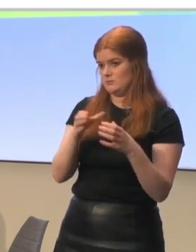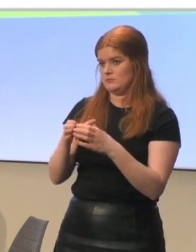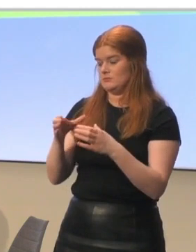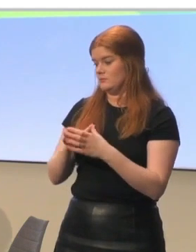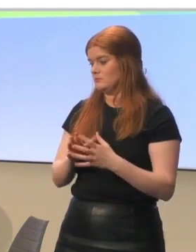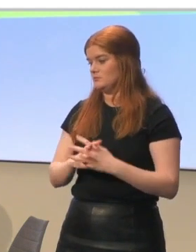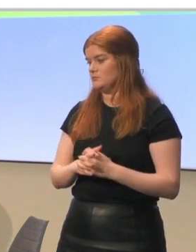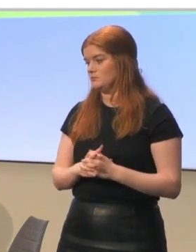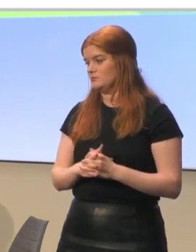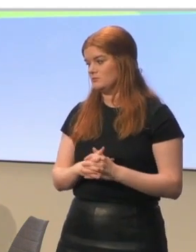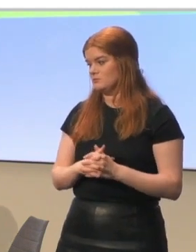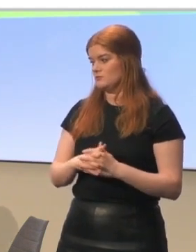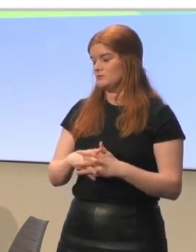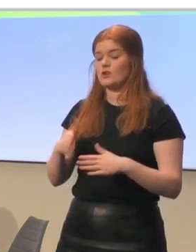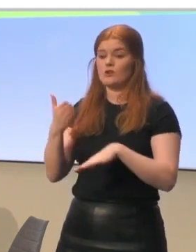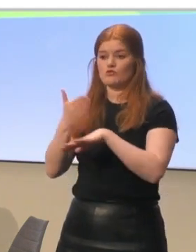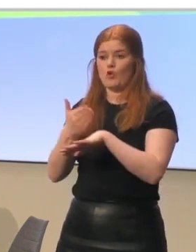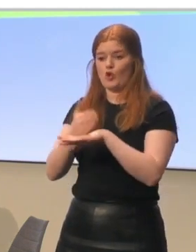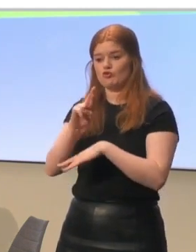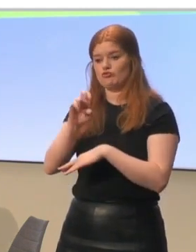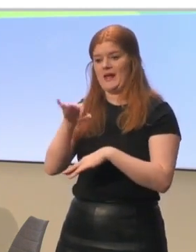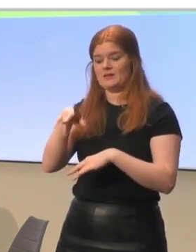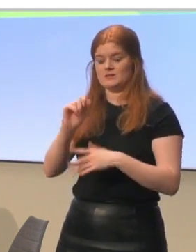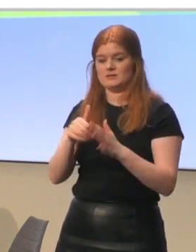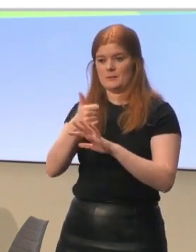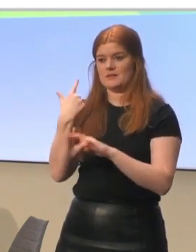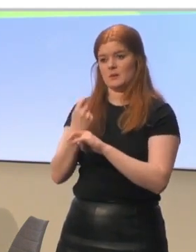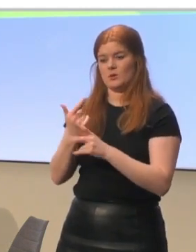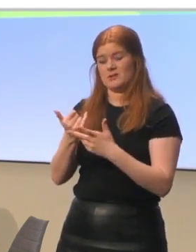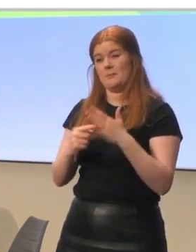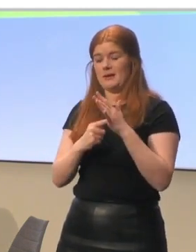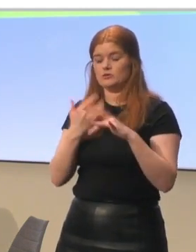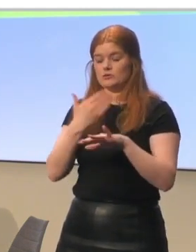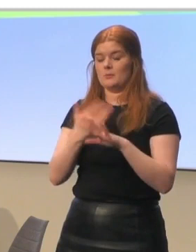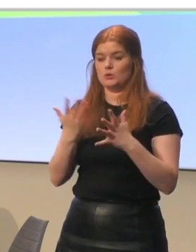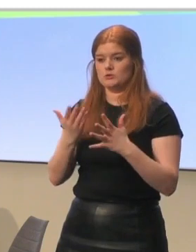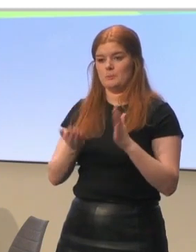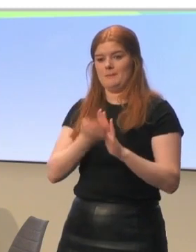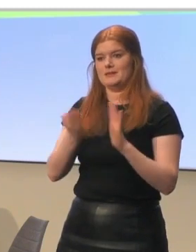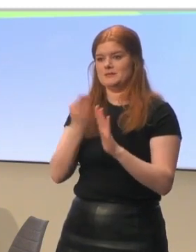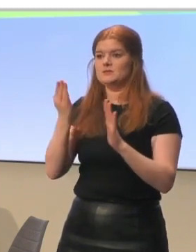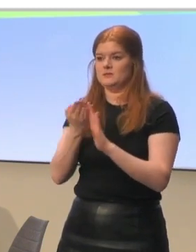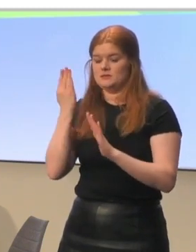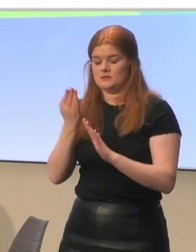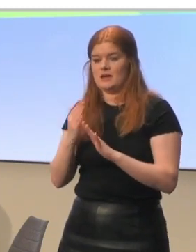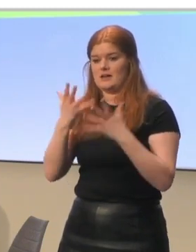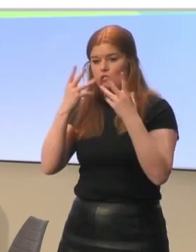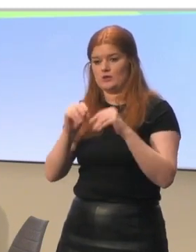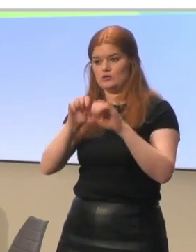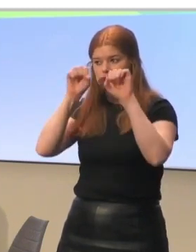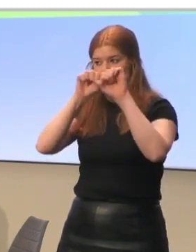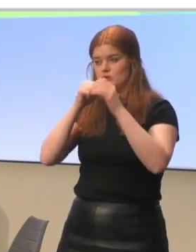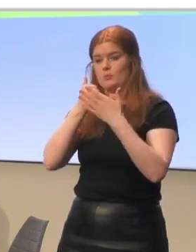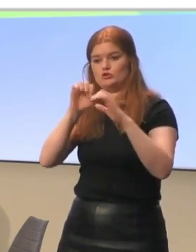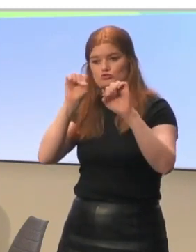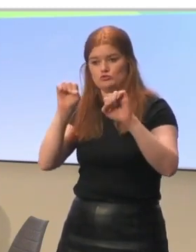I suppose the role that they set at the time was, the primary role was to build existing regional education support structures.